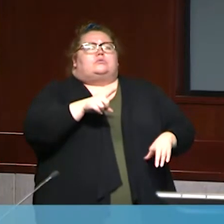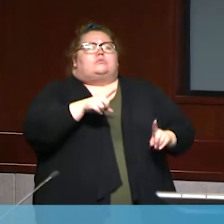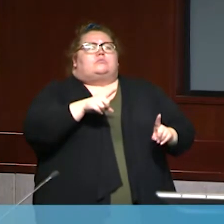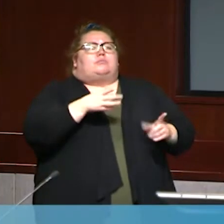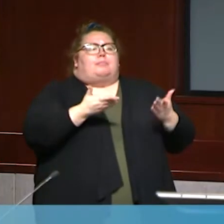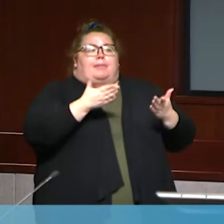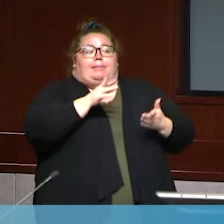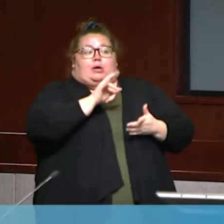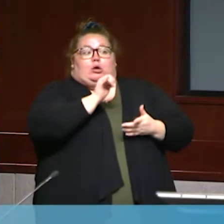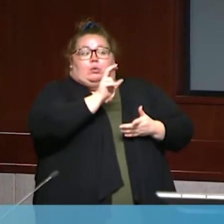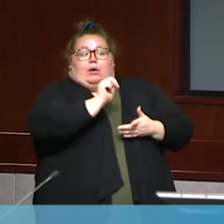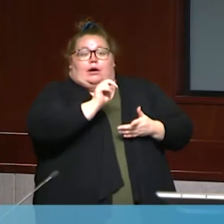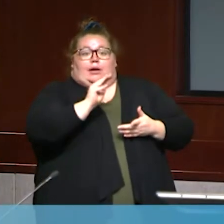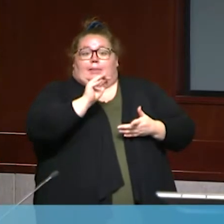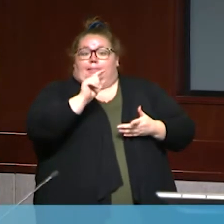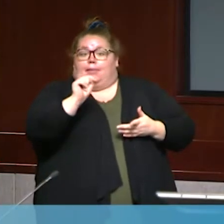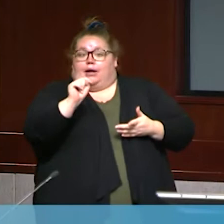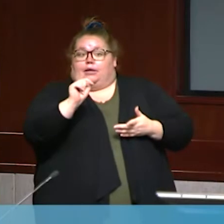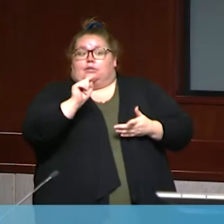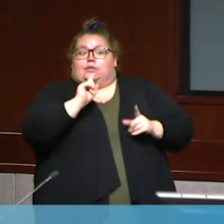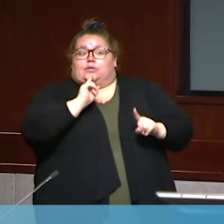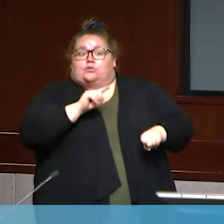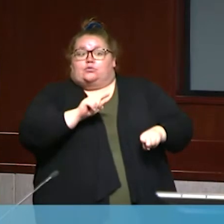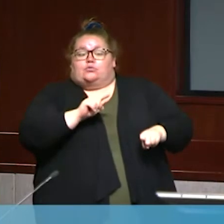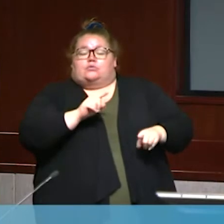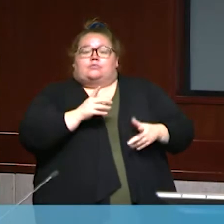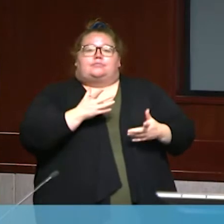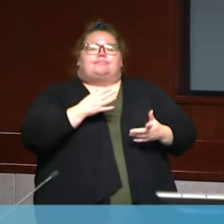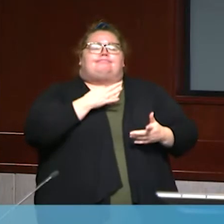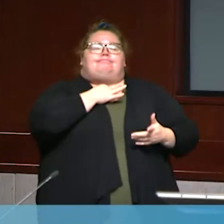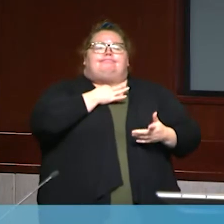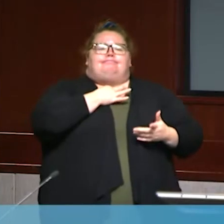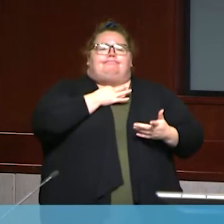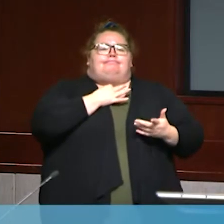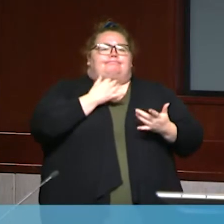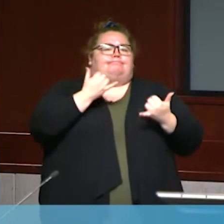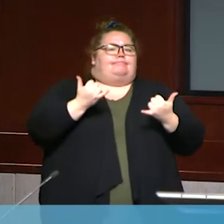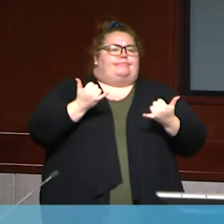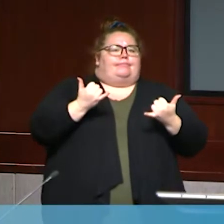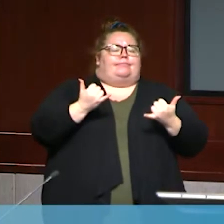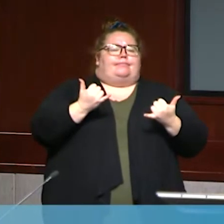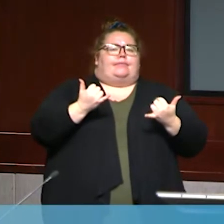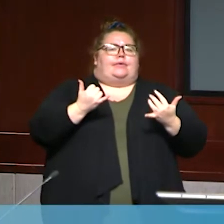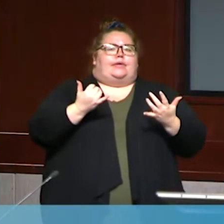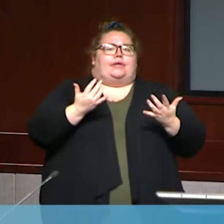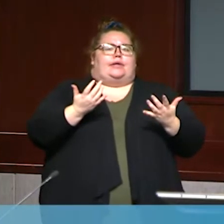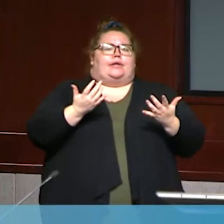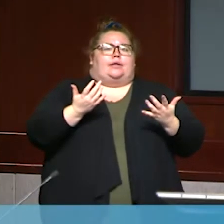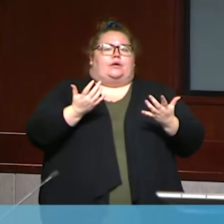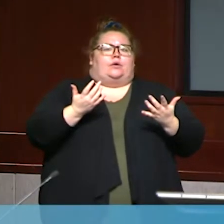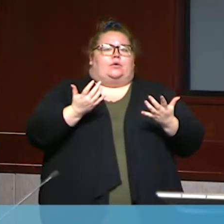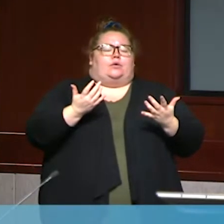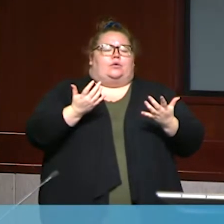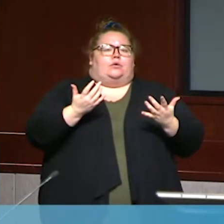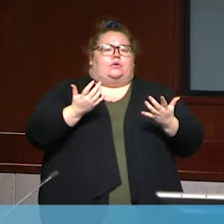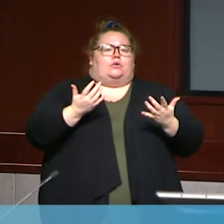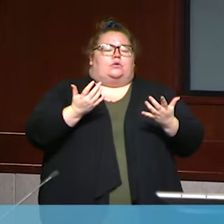or Matt. I wonder, now that we're in this targeted engagement process,